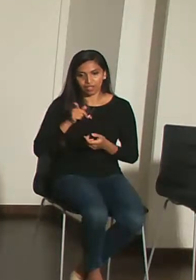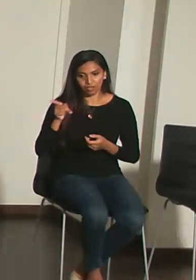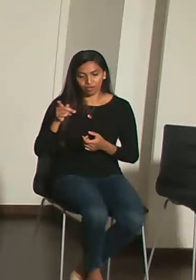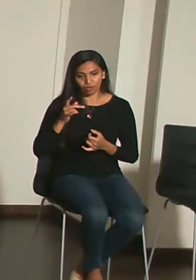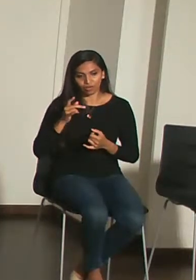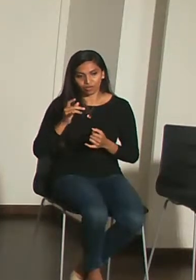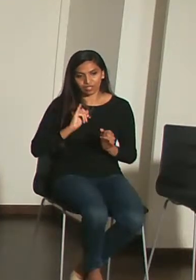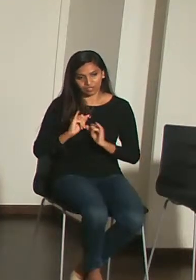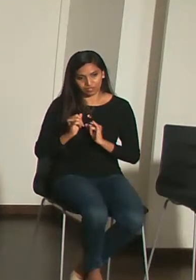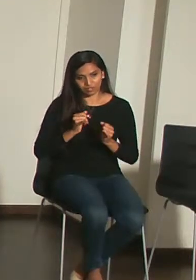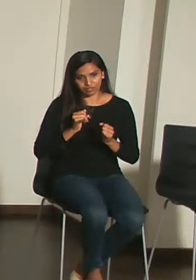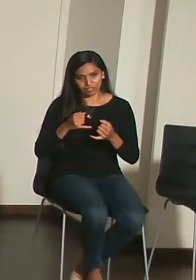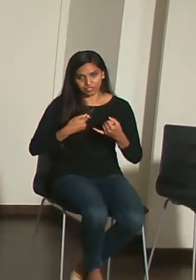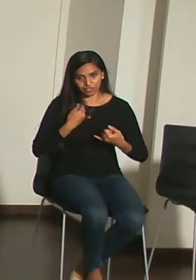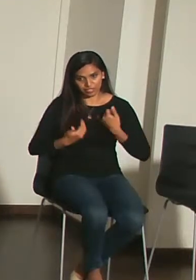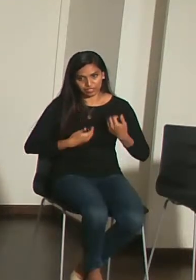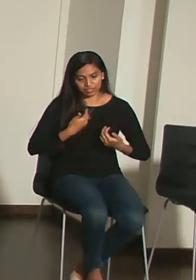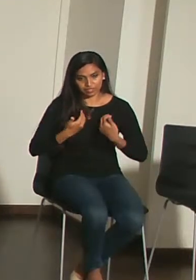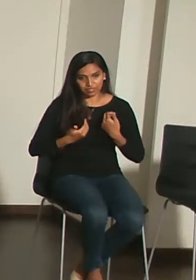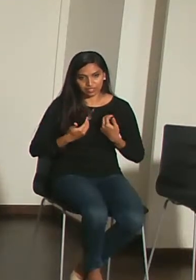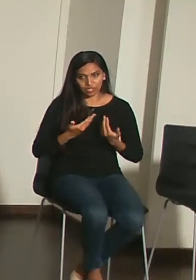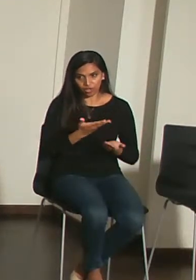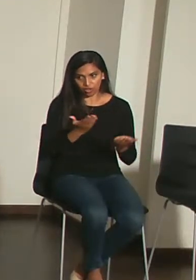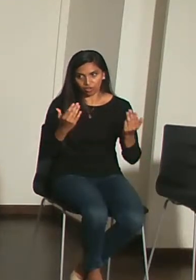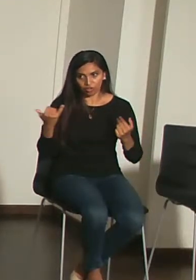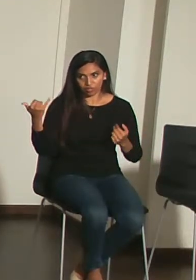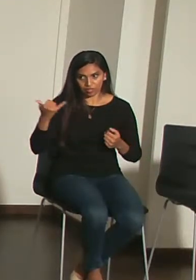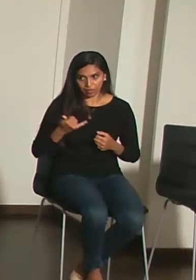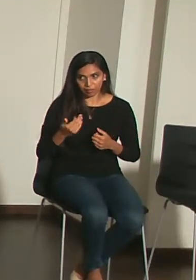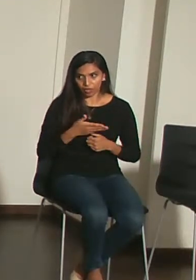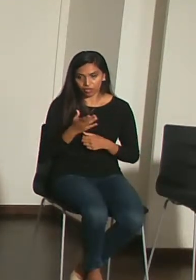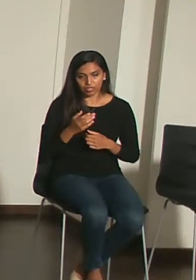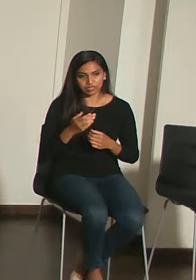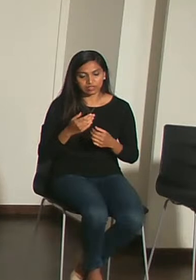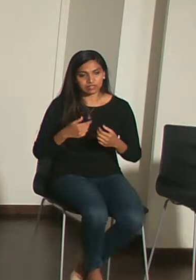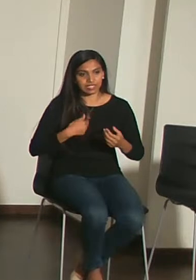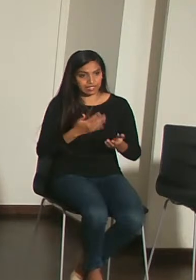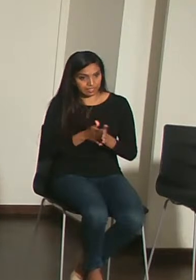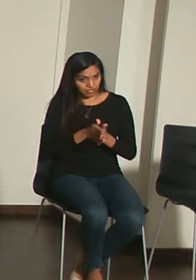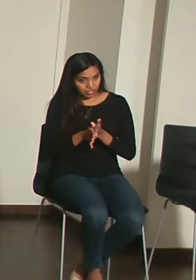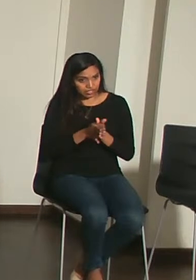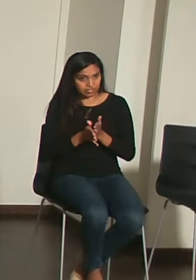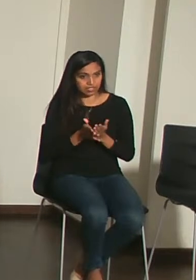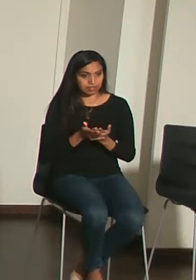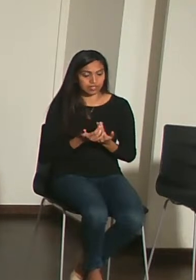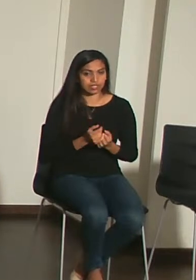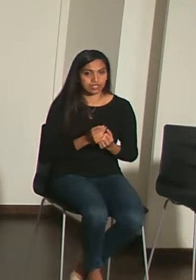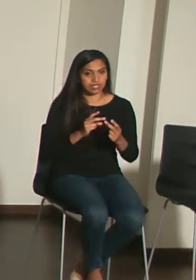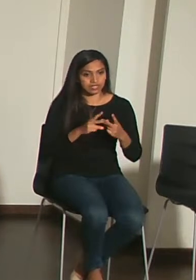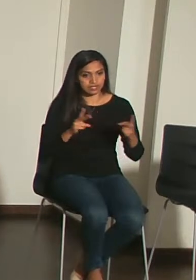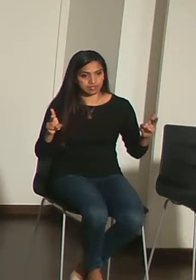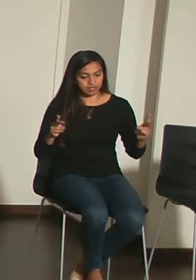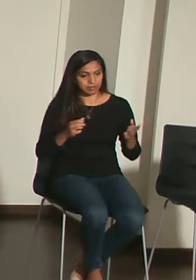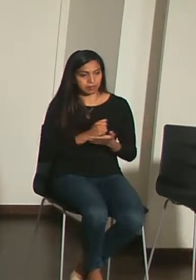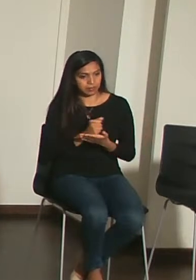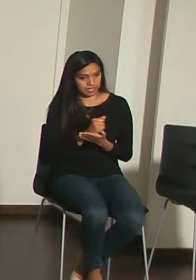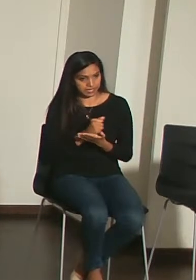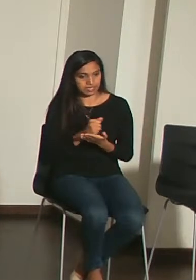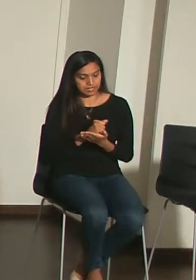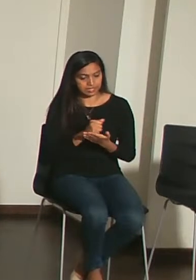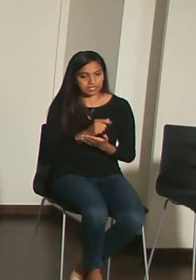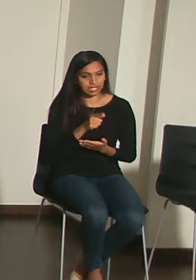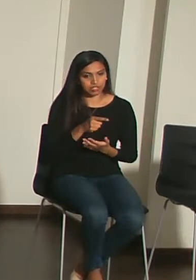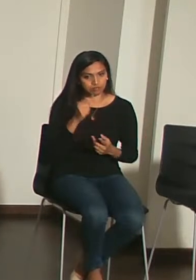interest really as a group came together because all of you are really interested in a non-object based practice, a process based